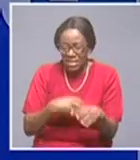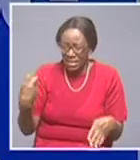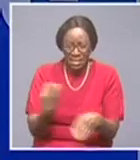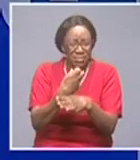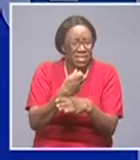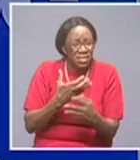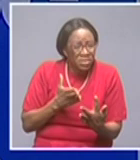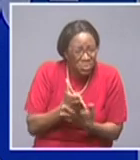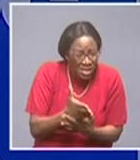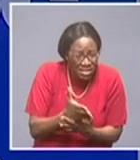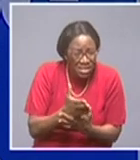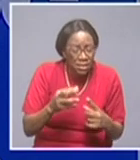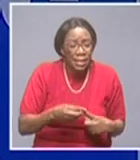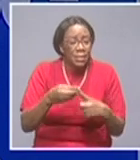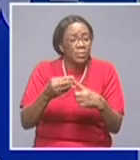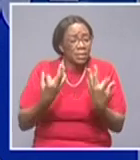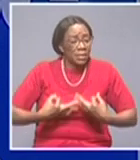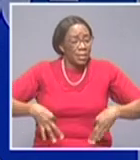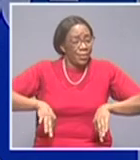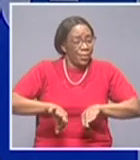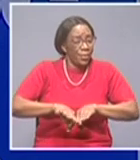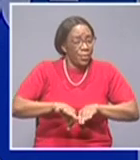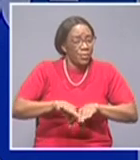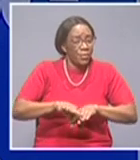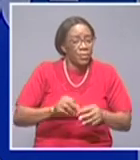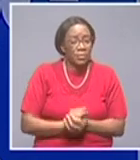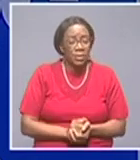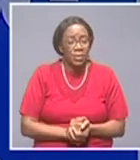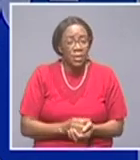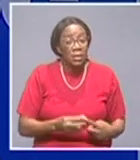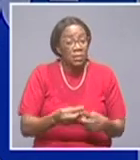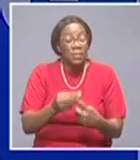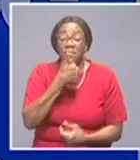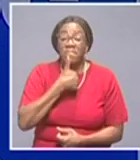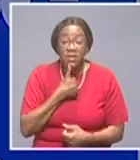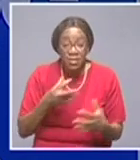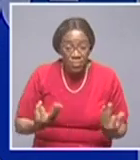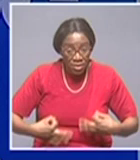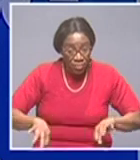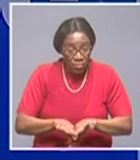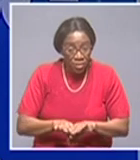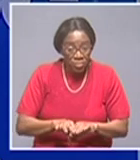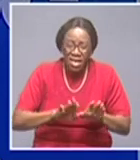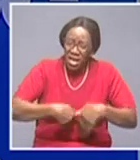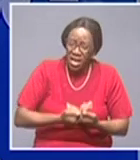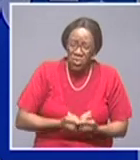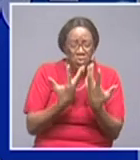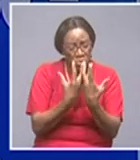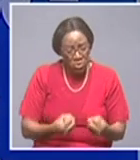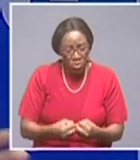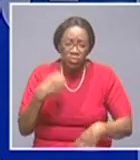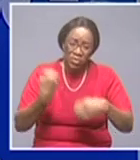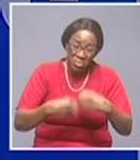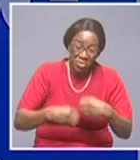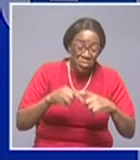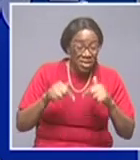private farms in general. How do you see things panning out in this particular regard? Has this issue been addressed? Has the